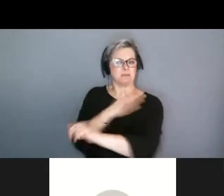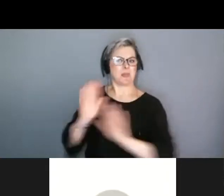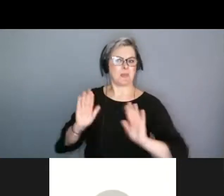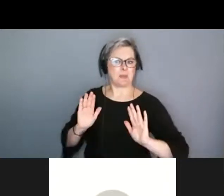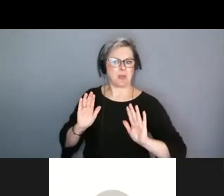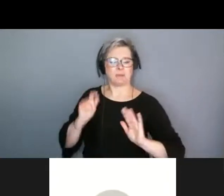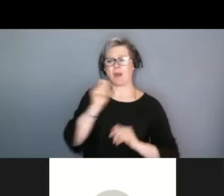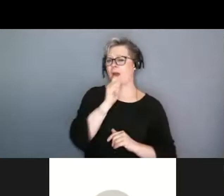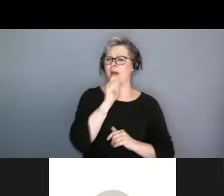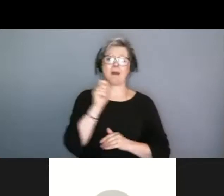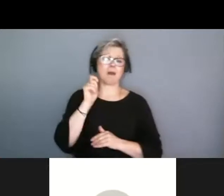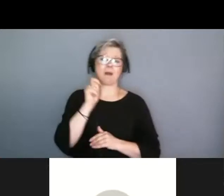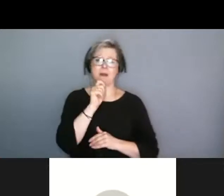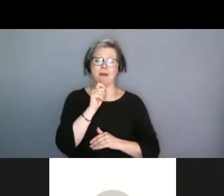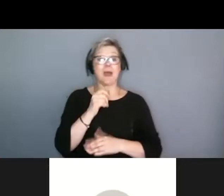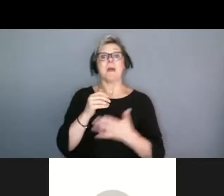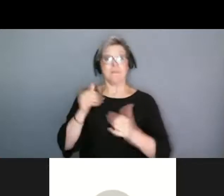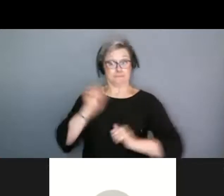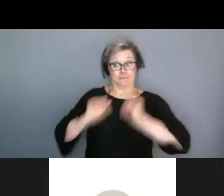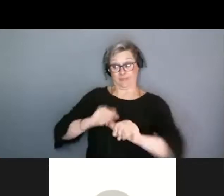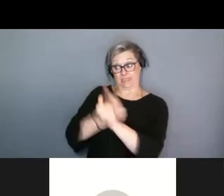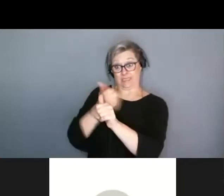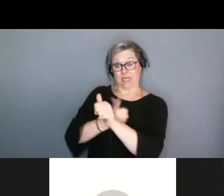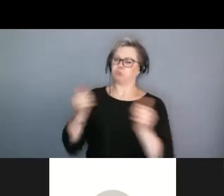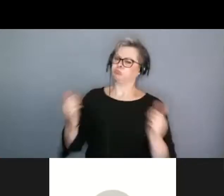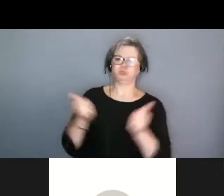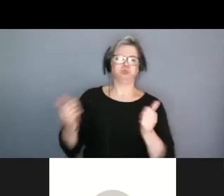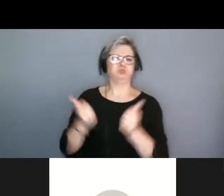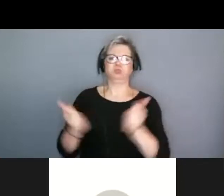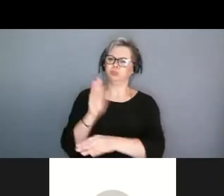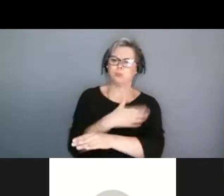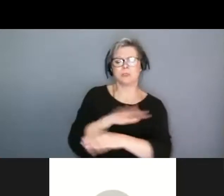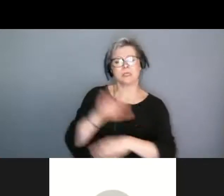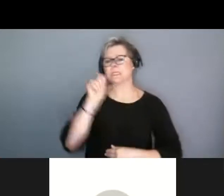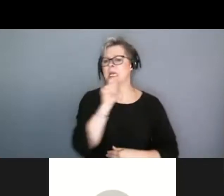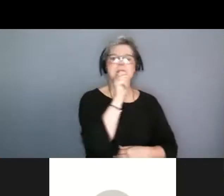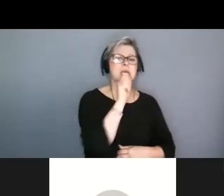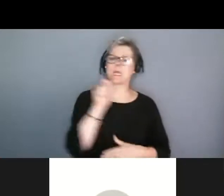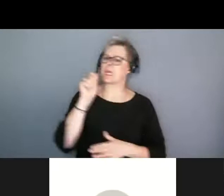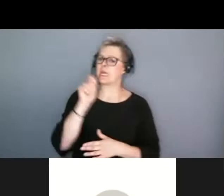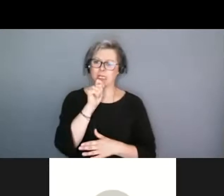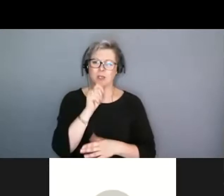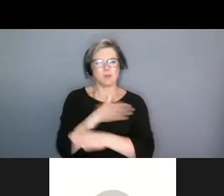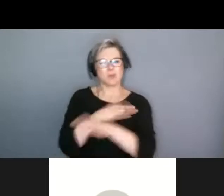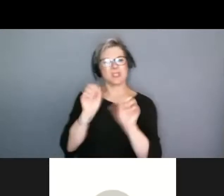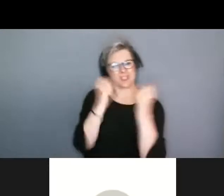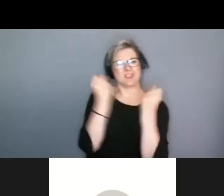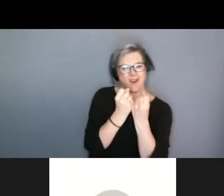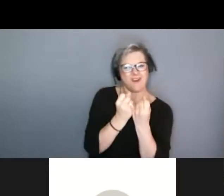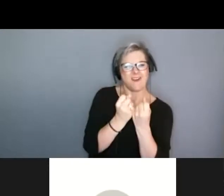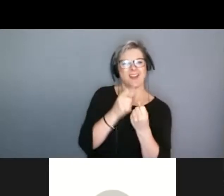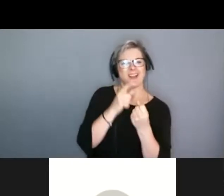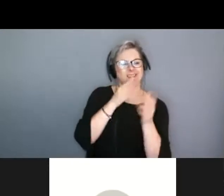play has a lot of music in it. It has a lot of songs that the musical society would have sung and a lot of